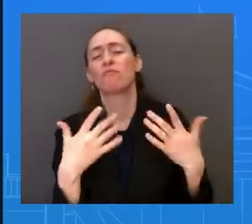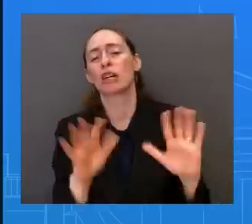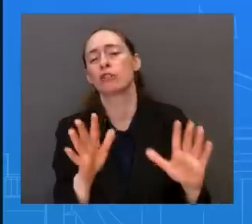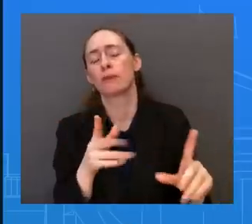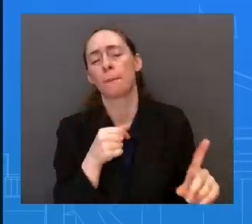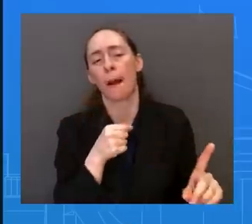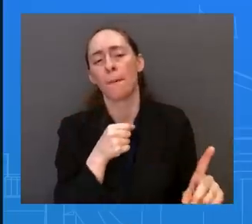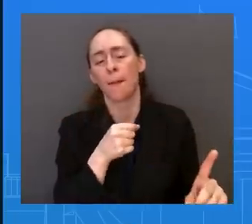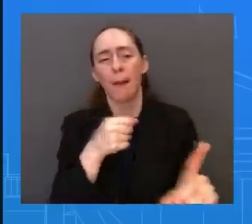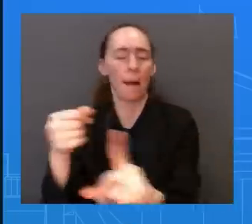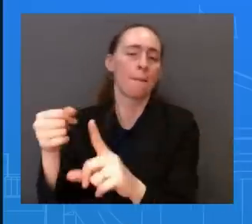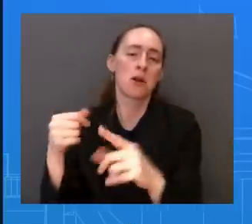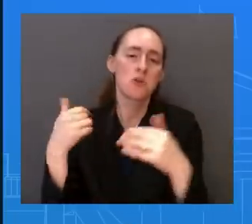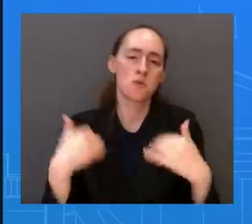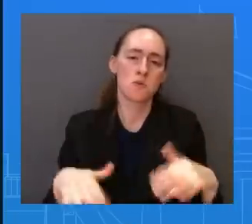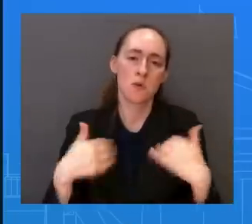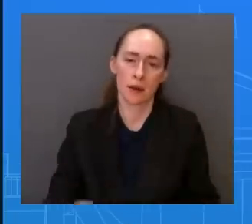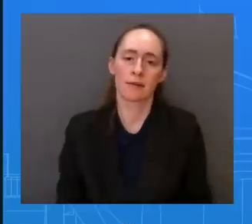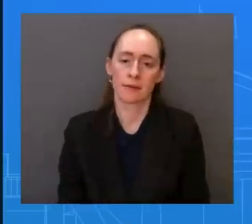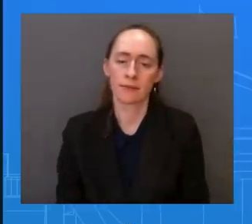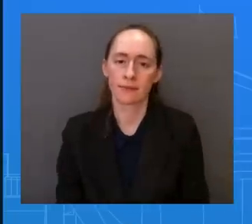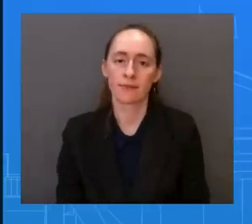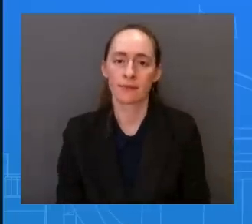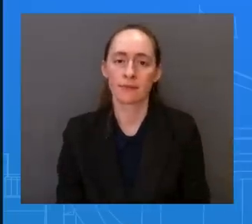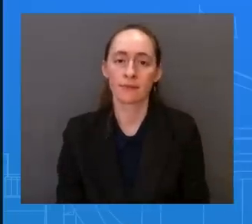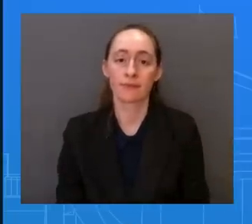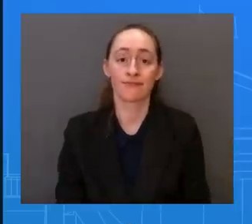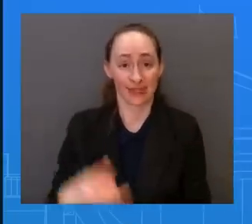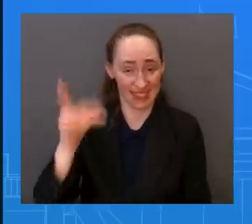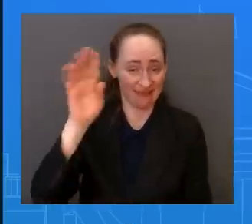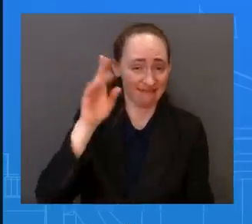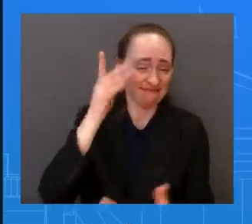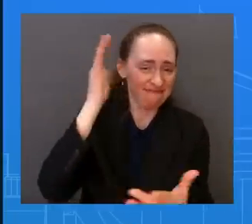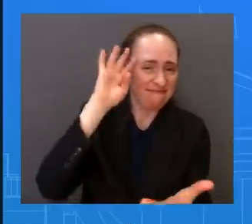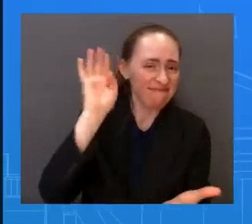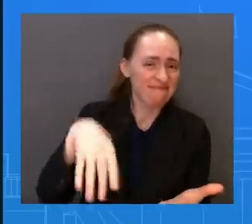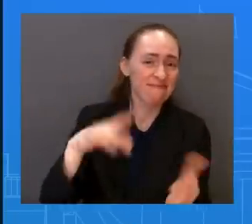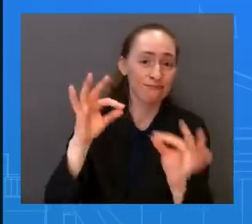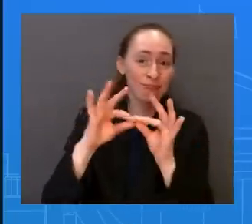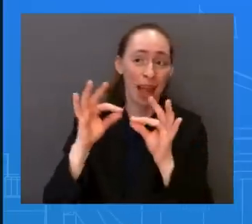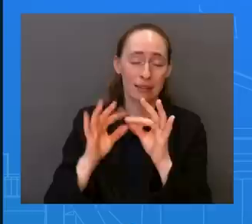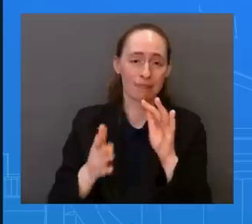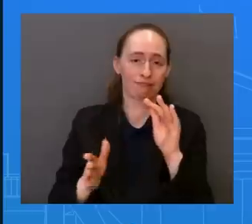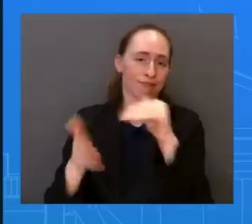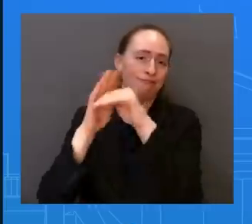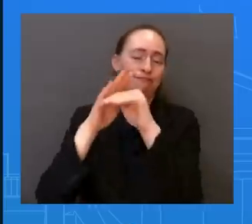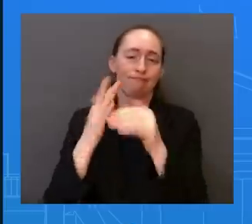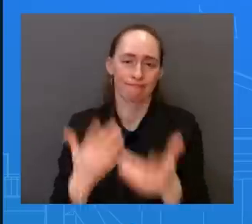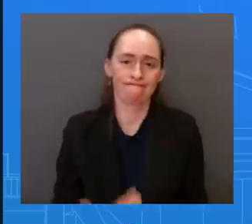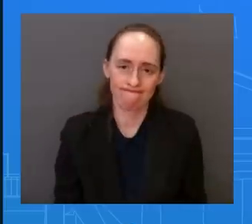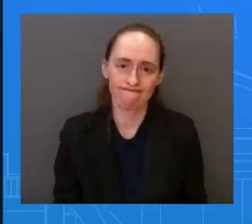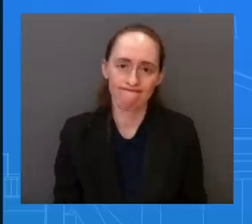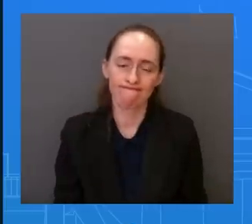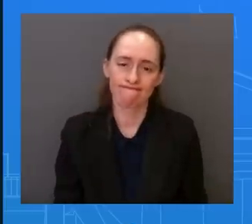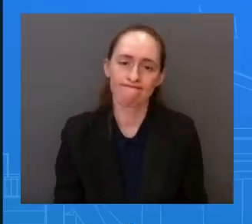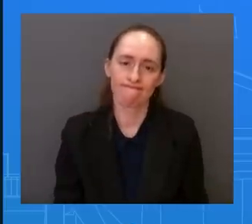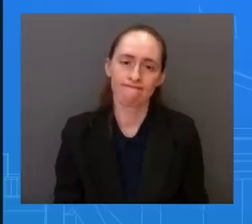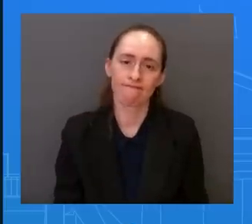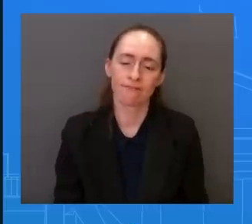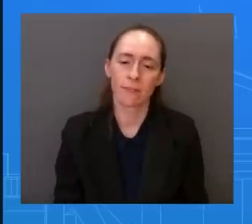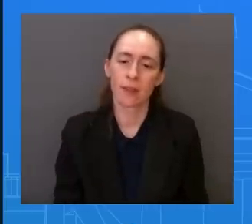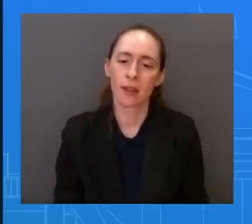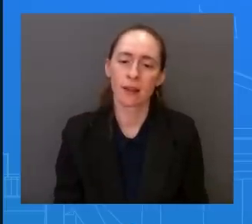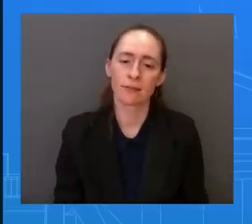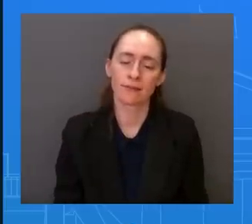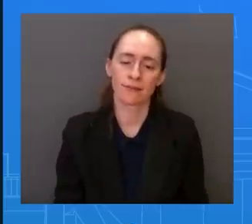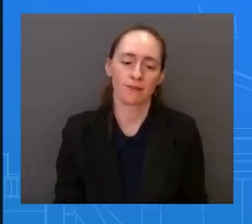basic price of things that people pay in the grocery store. And so for all those reasons, it's understandable that even as personal household circumstances